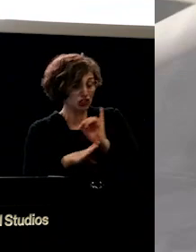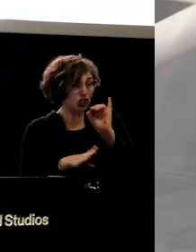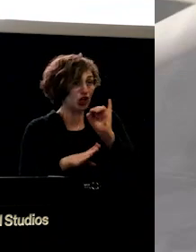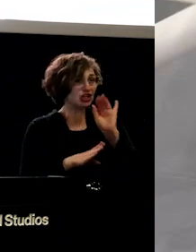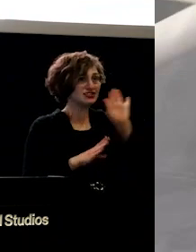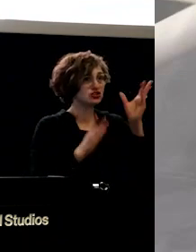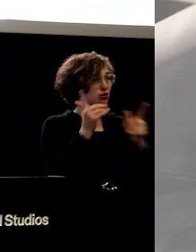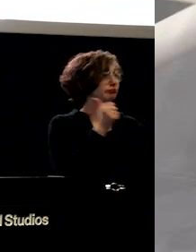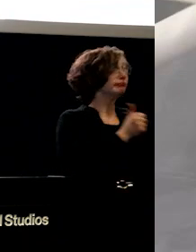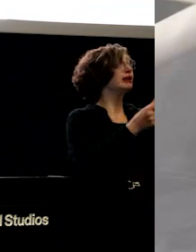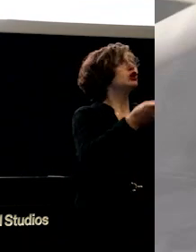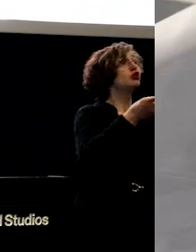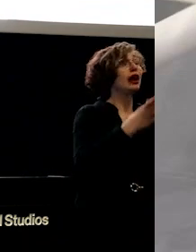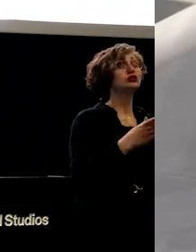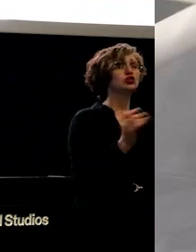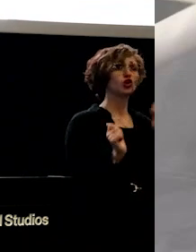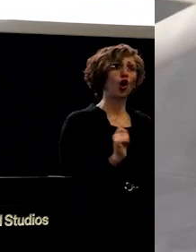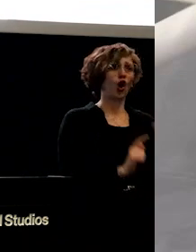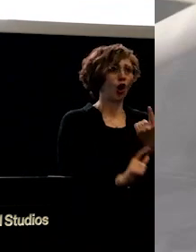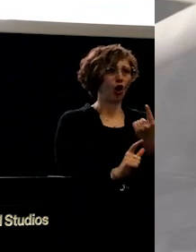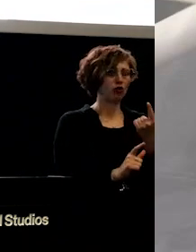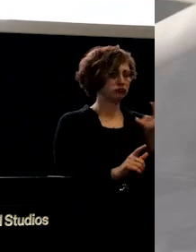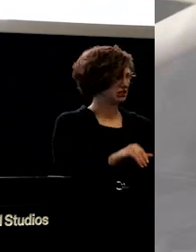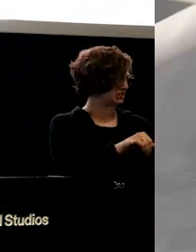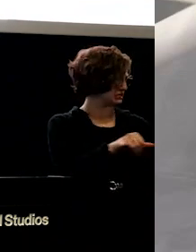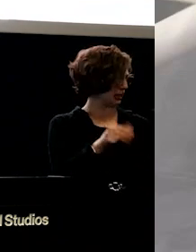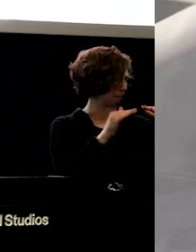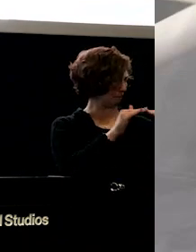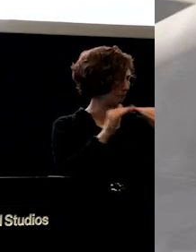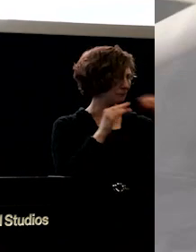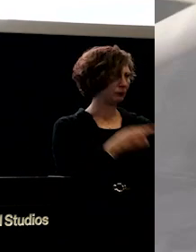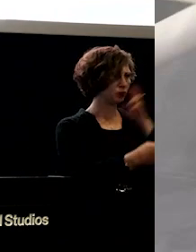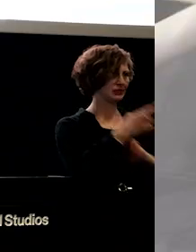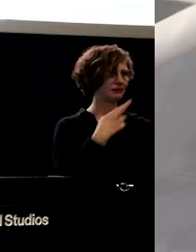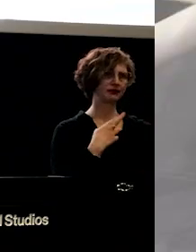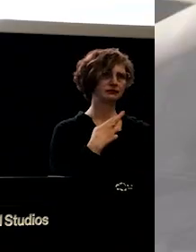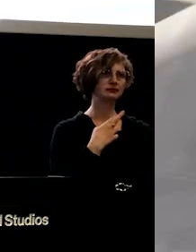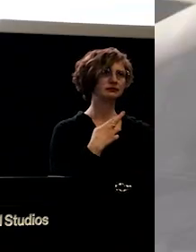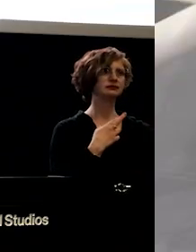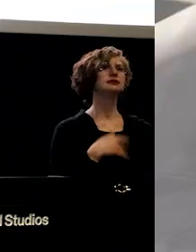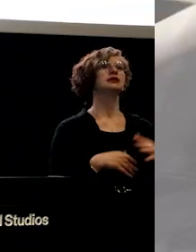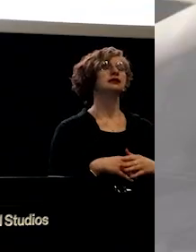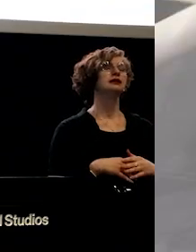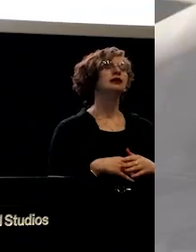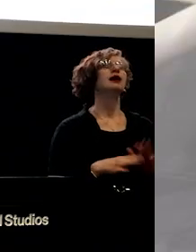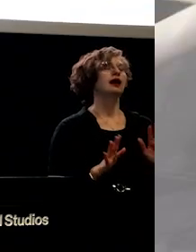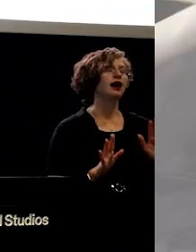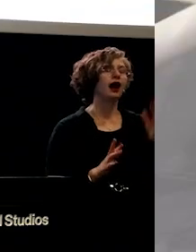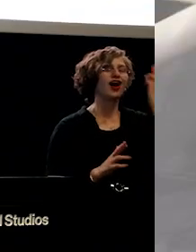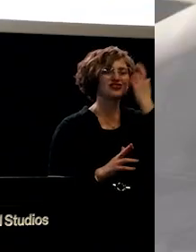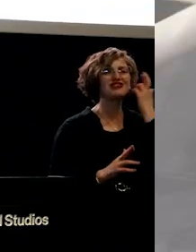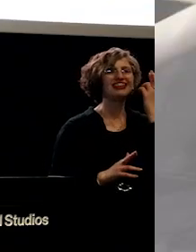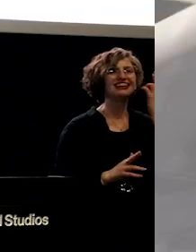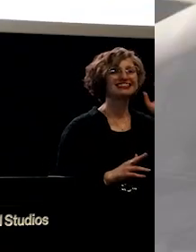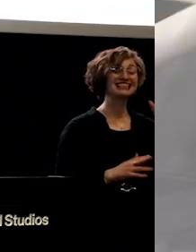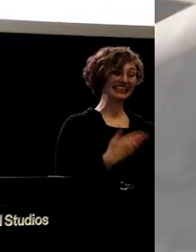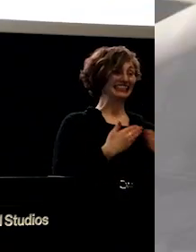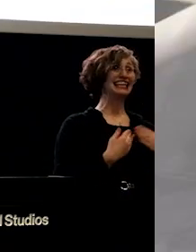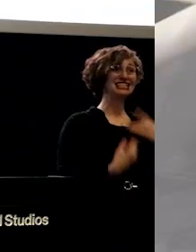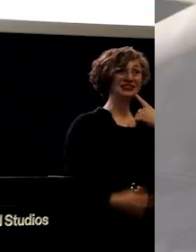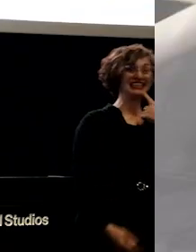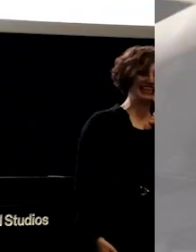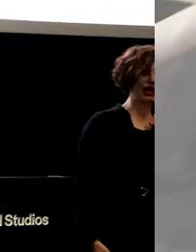and respect. Again, these are things that are easier said than done, but these are 2 really big things that I would love to